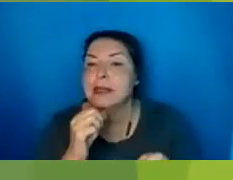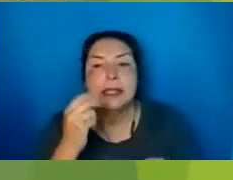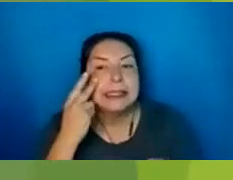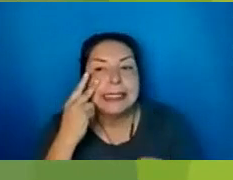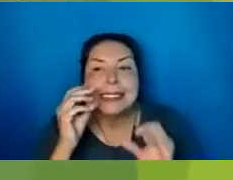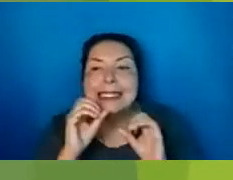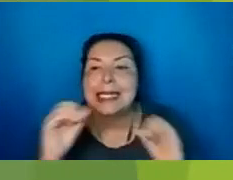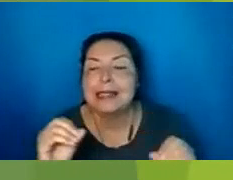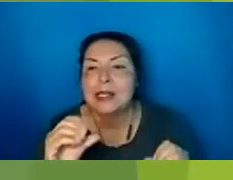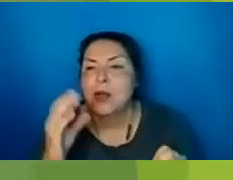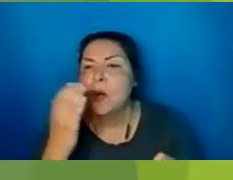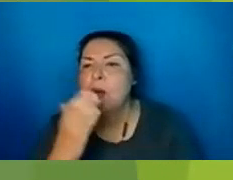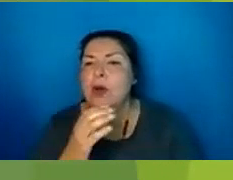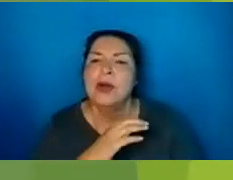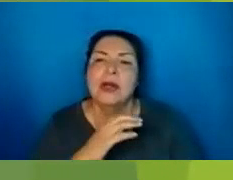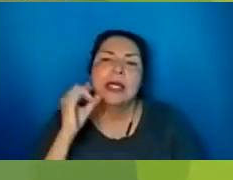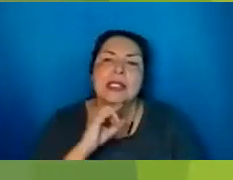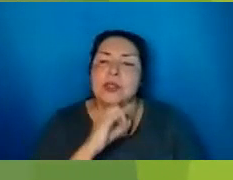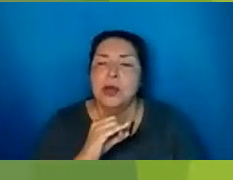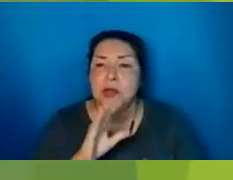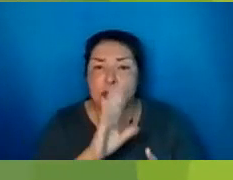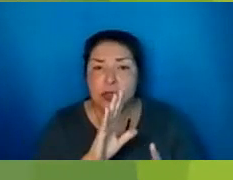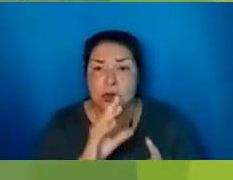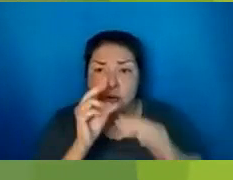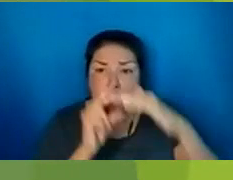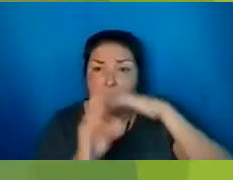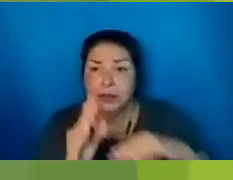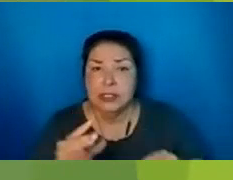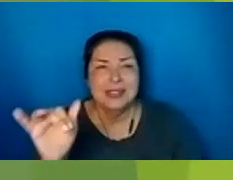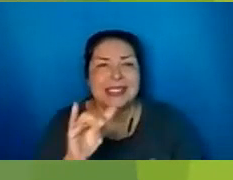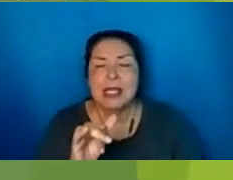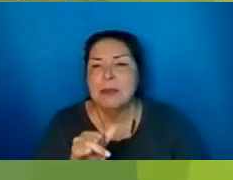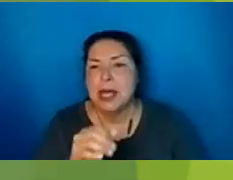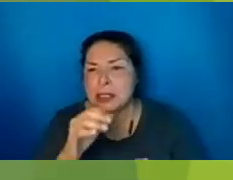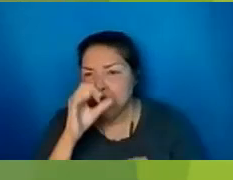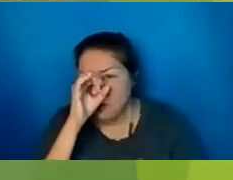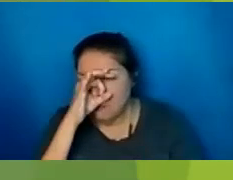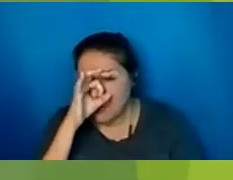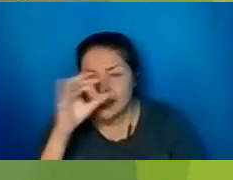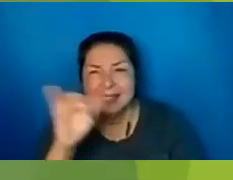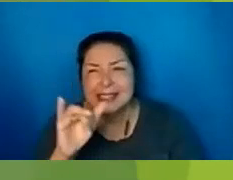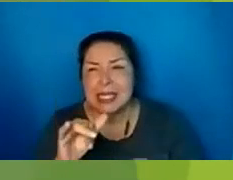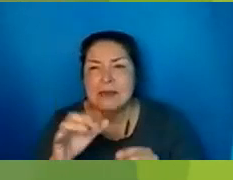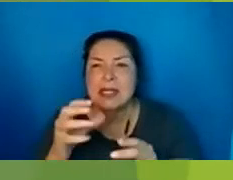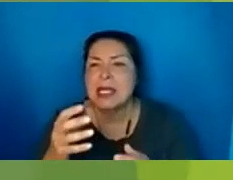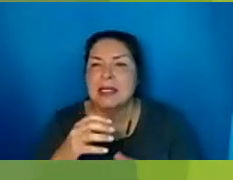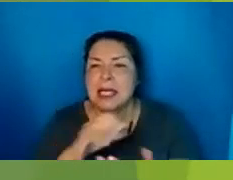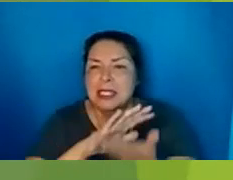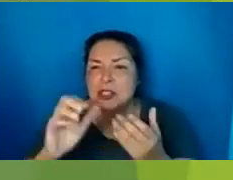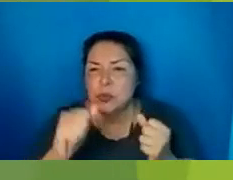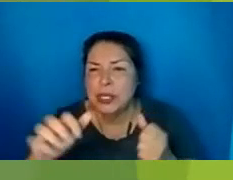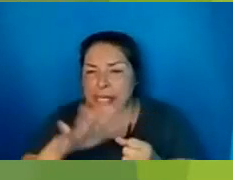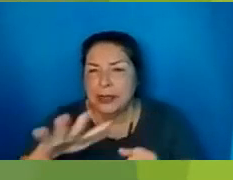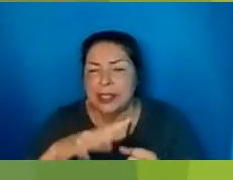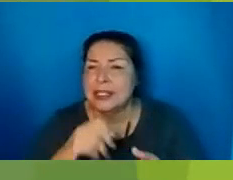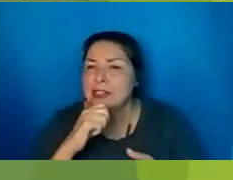your prophets have been like foxes among ruins. You have not gone up to the breaches, nor did you build the wall